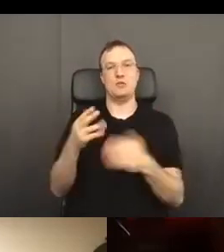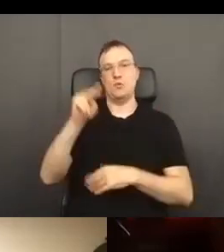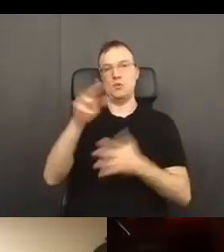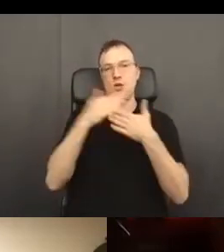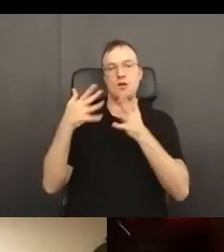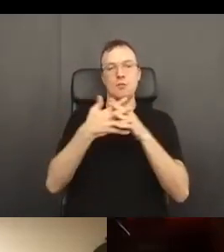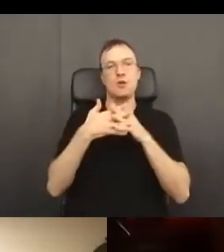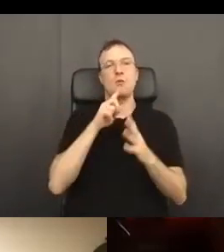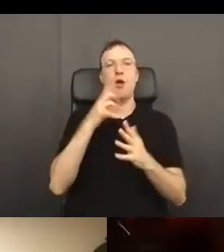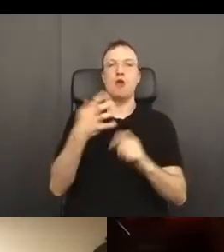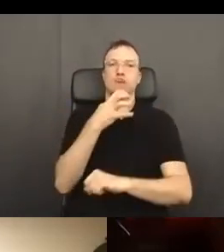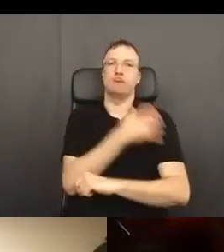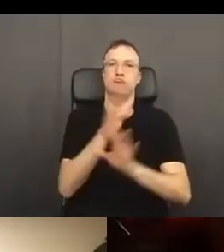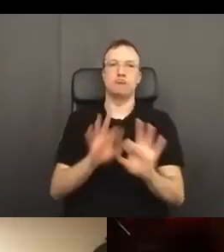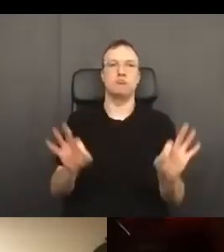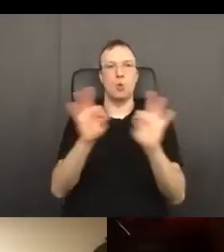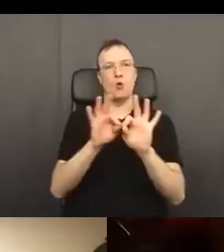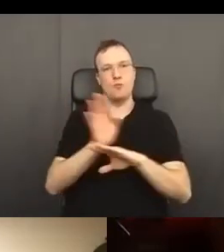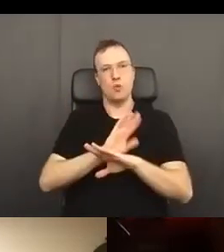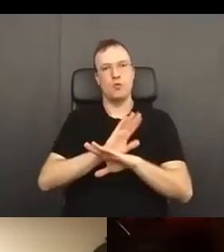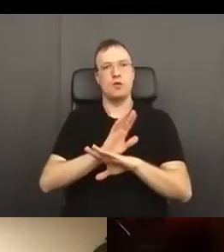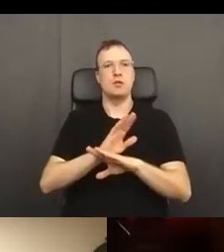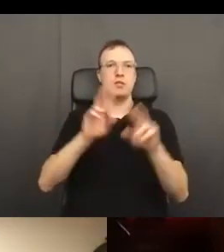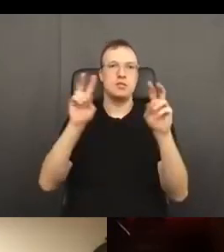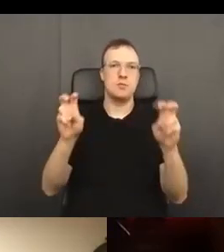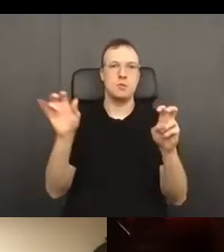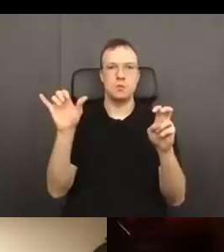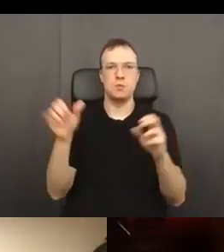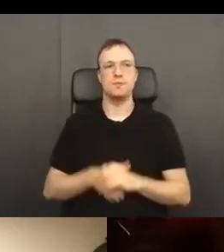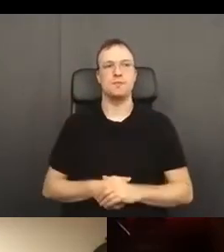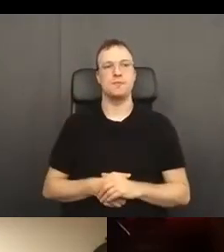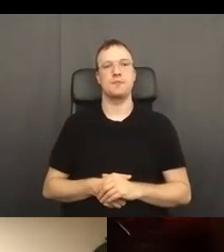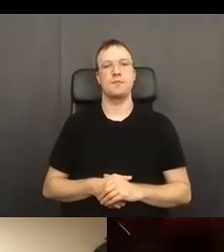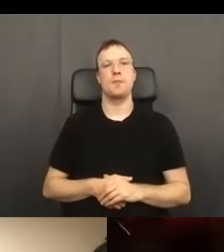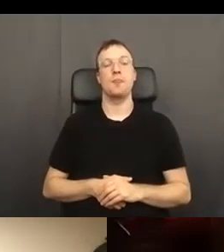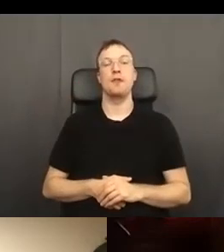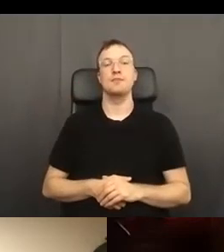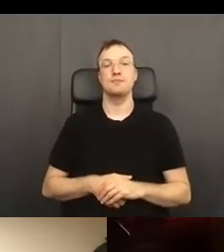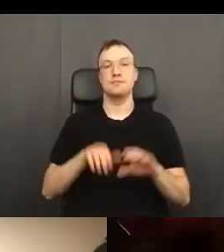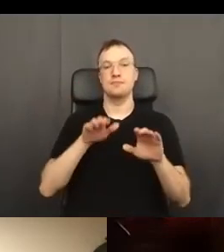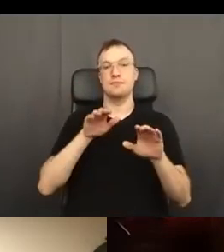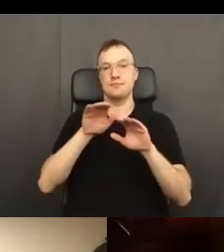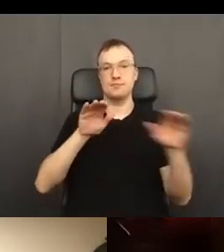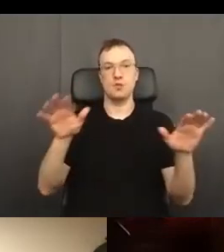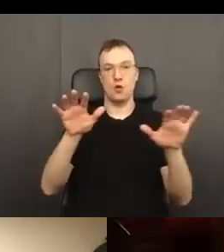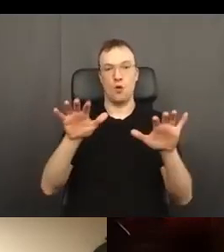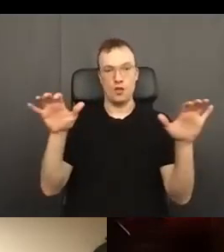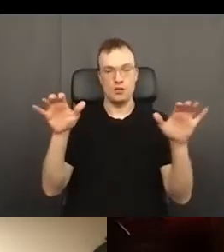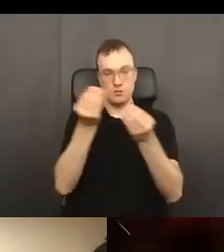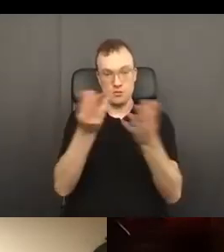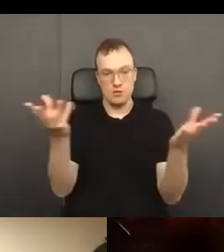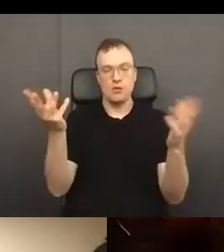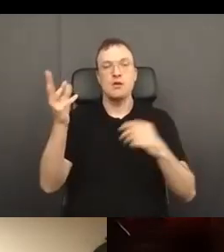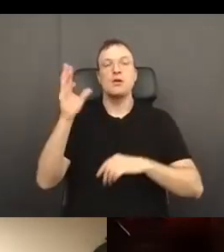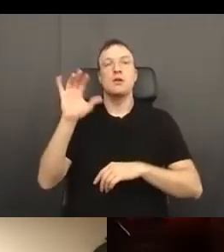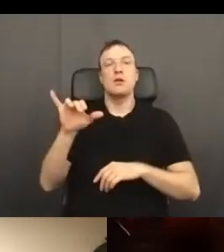important film and subject. And a reminder to the audience that